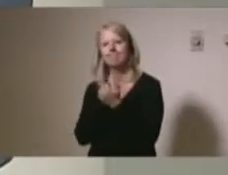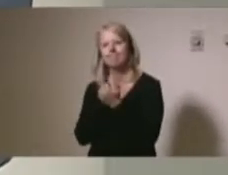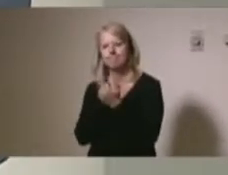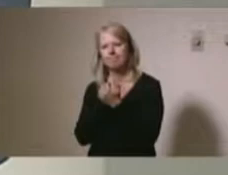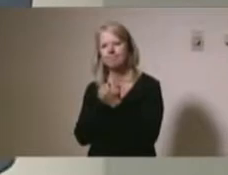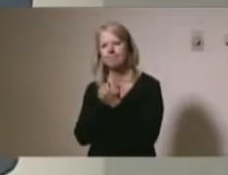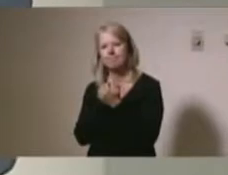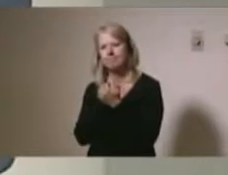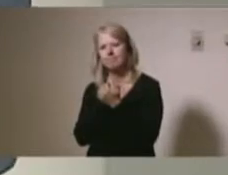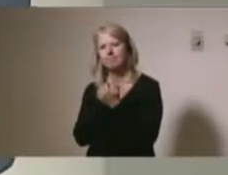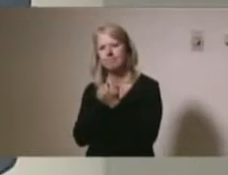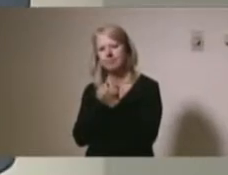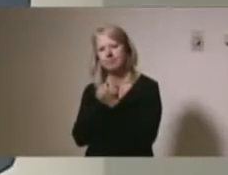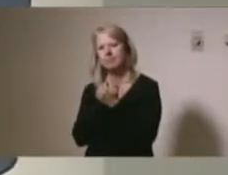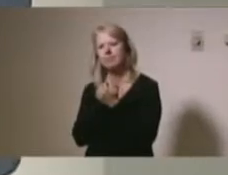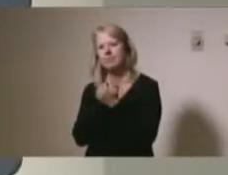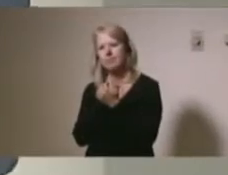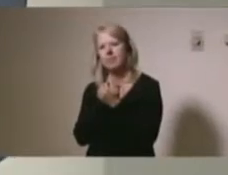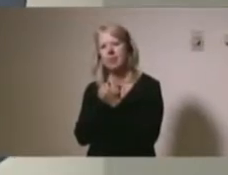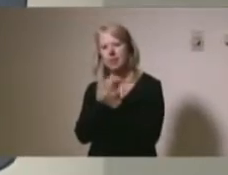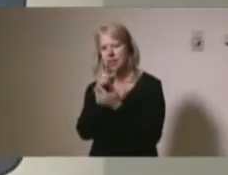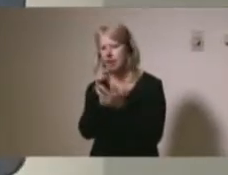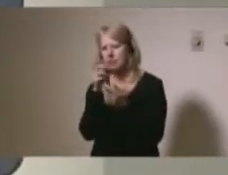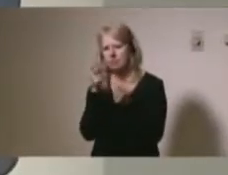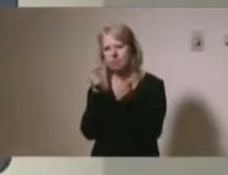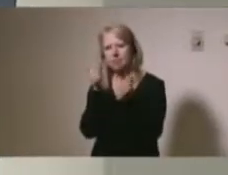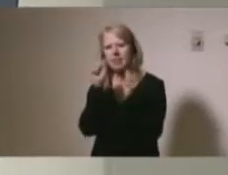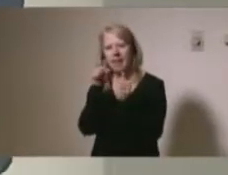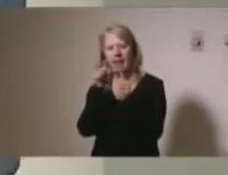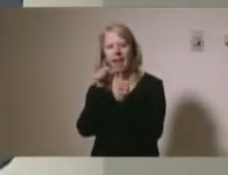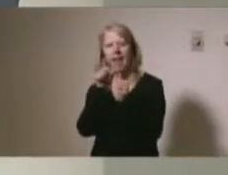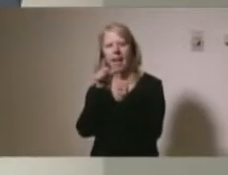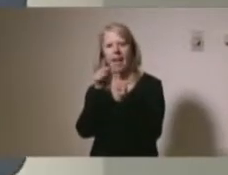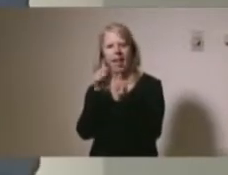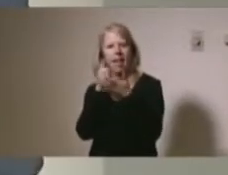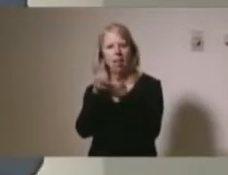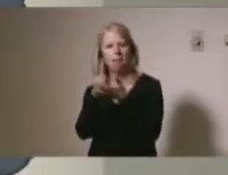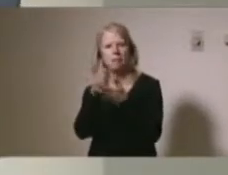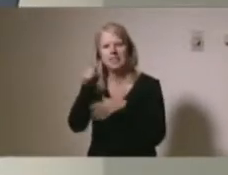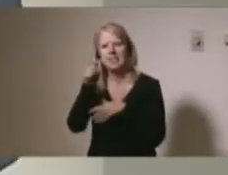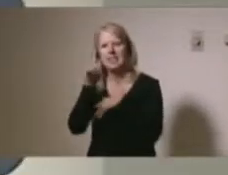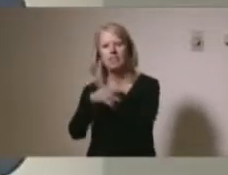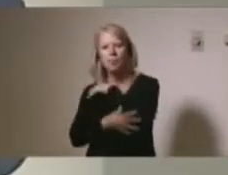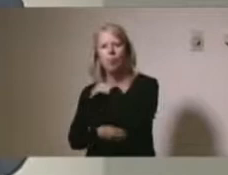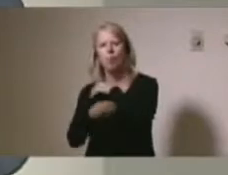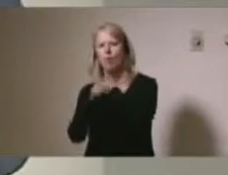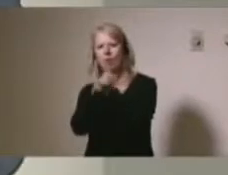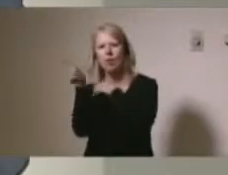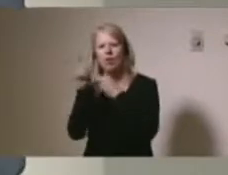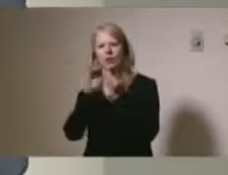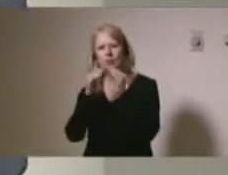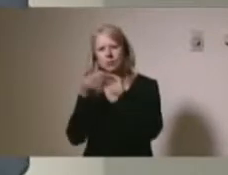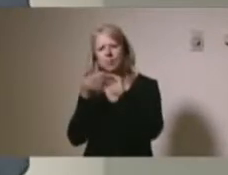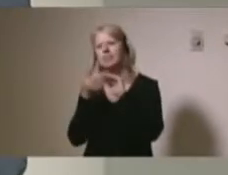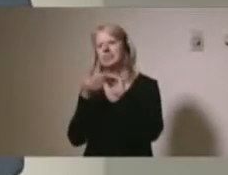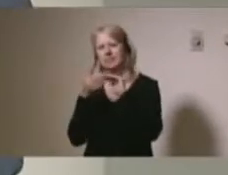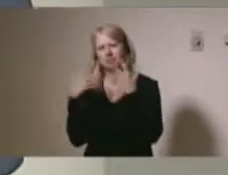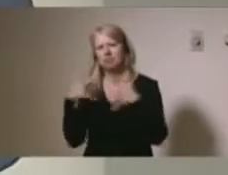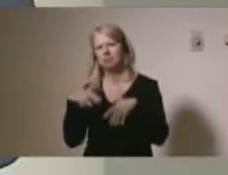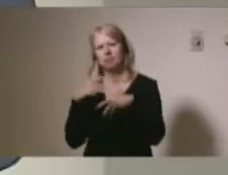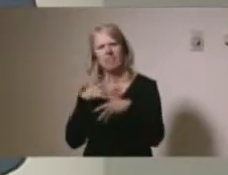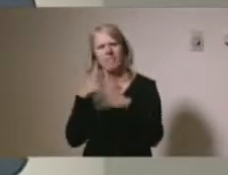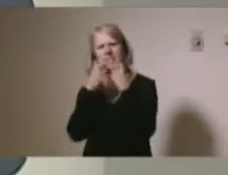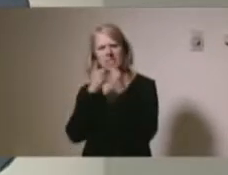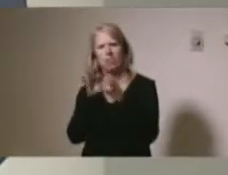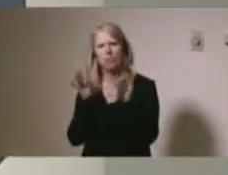the response to urgent needs in the population, it's so important